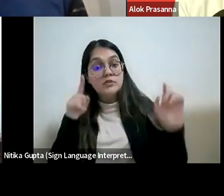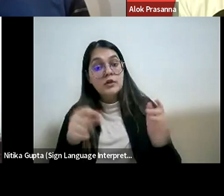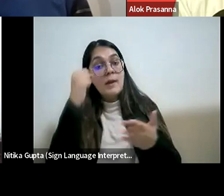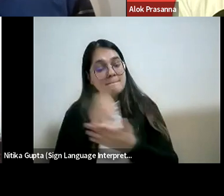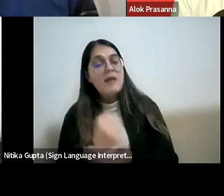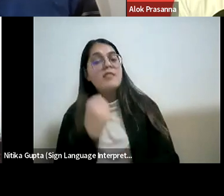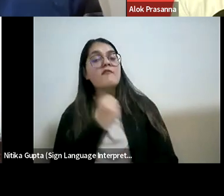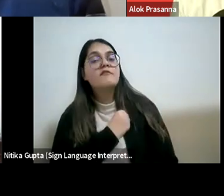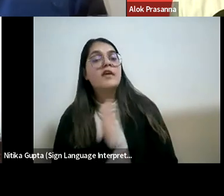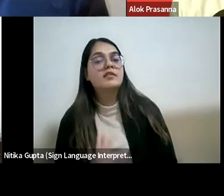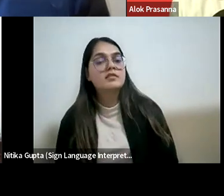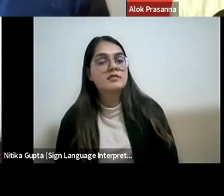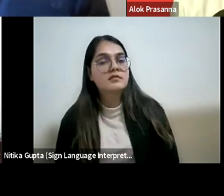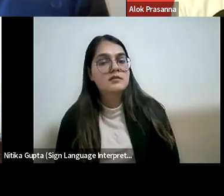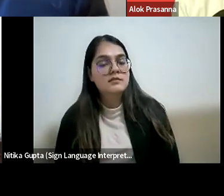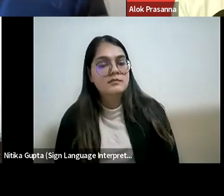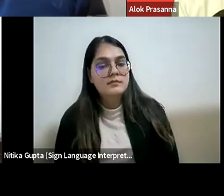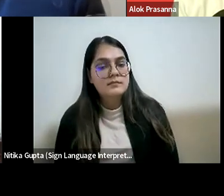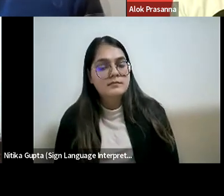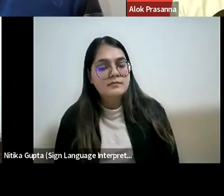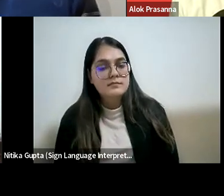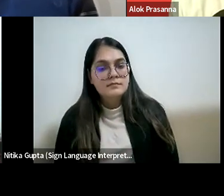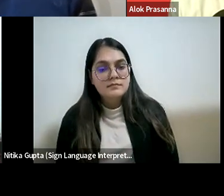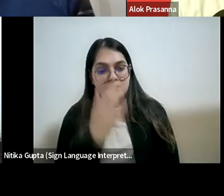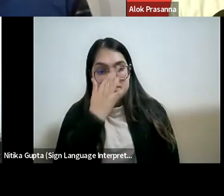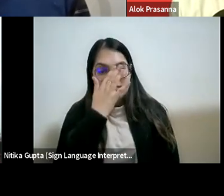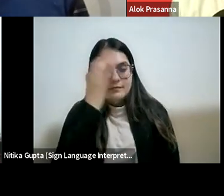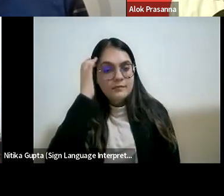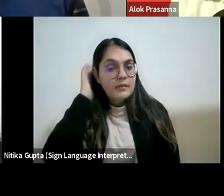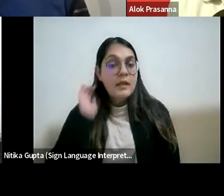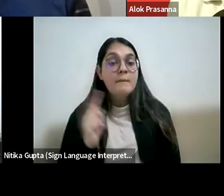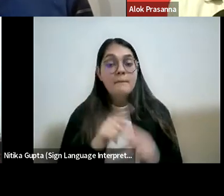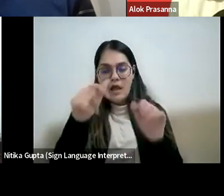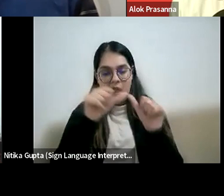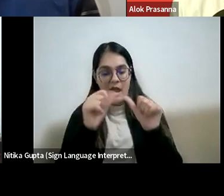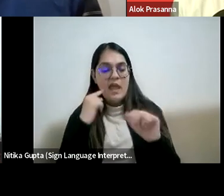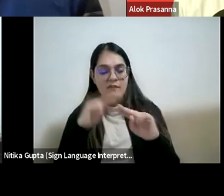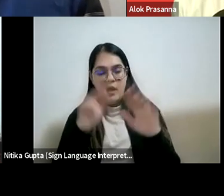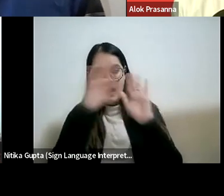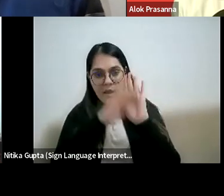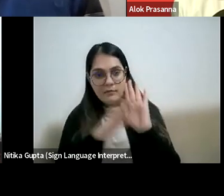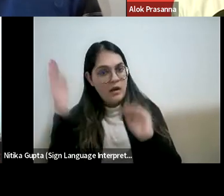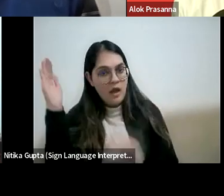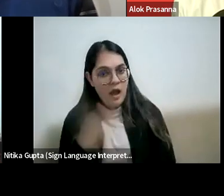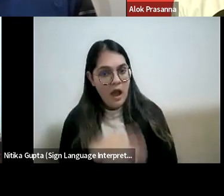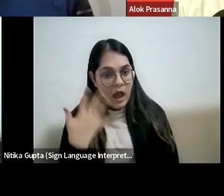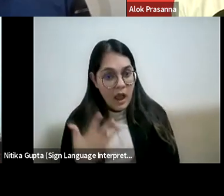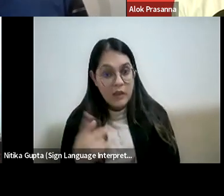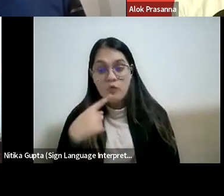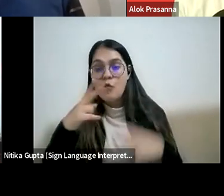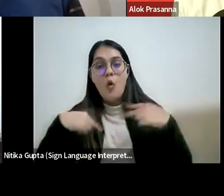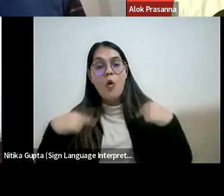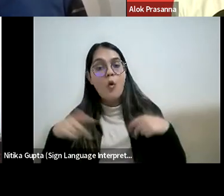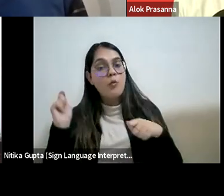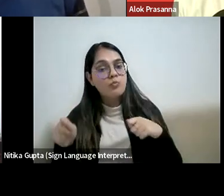faith, keep times. But where the amendments have not happened, but it is for the courts which